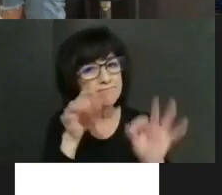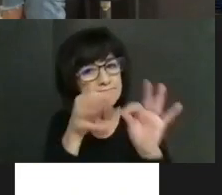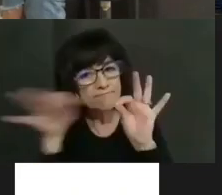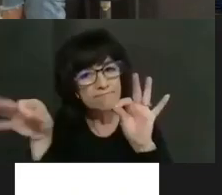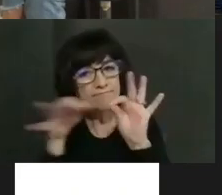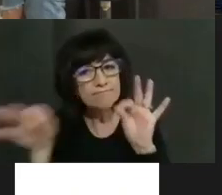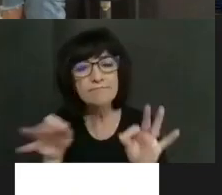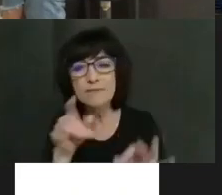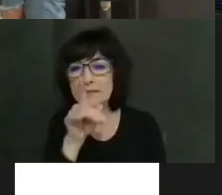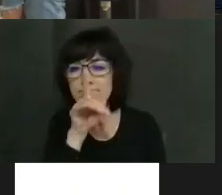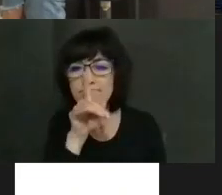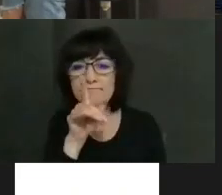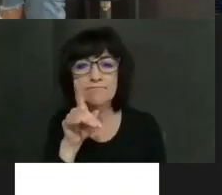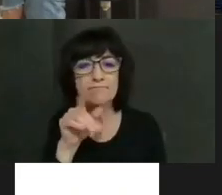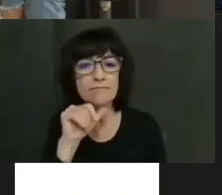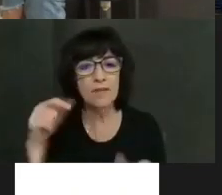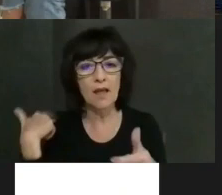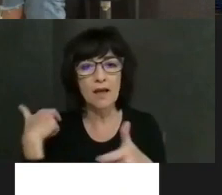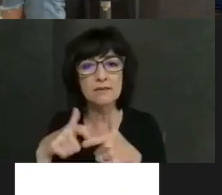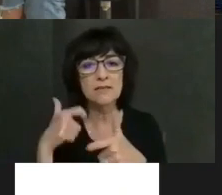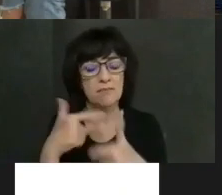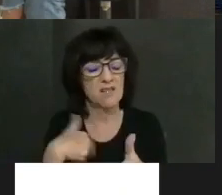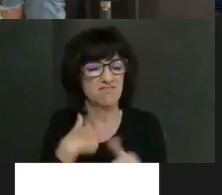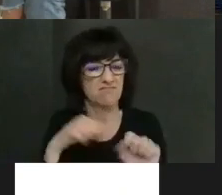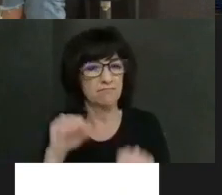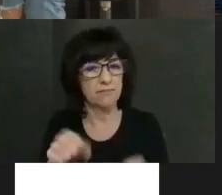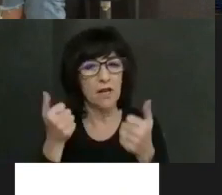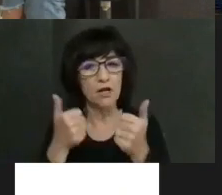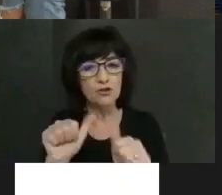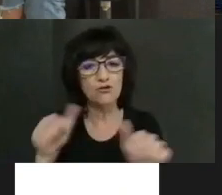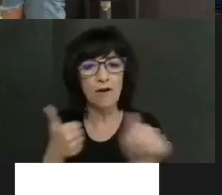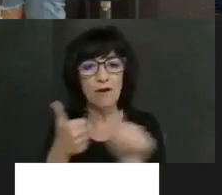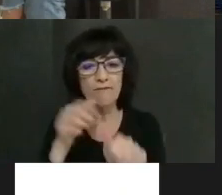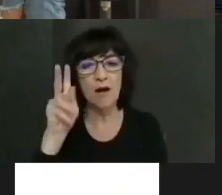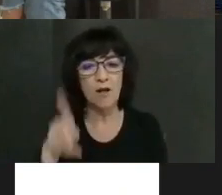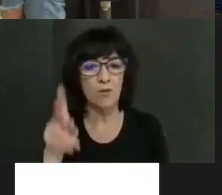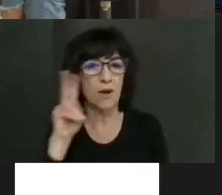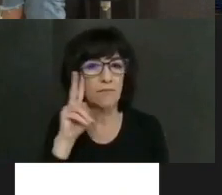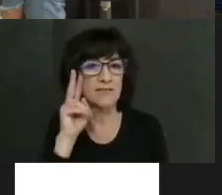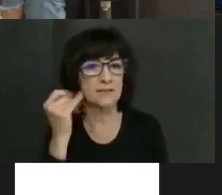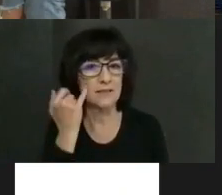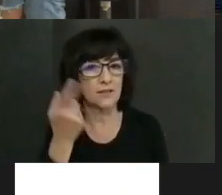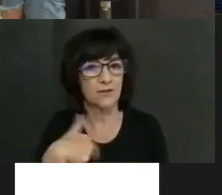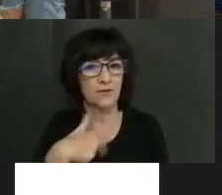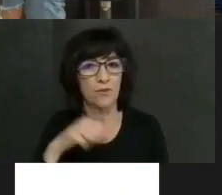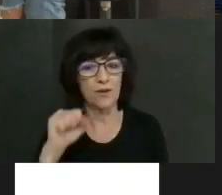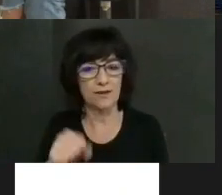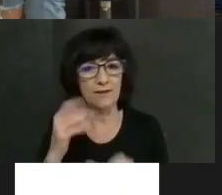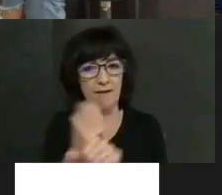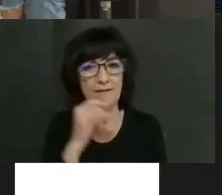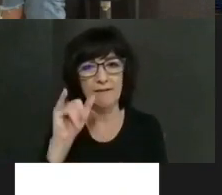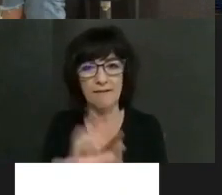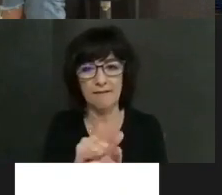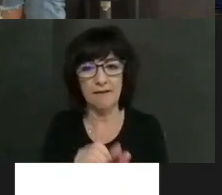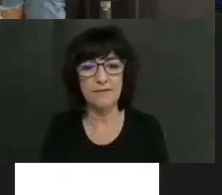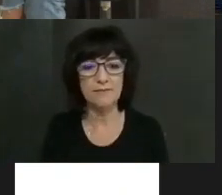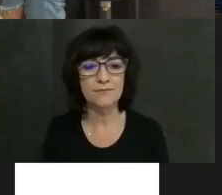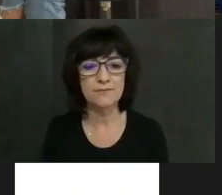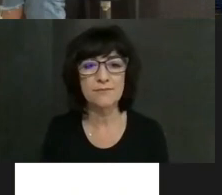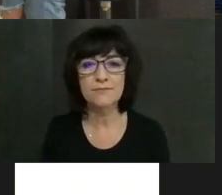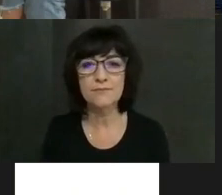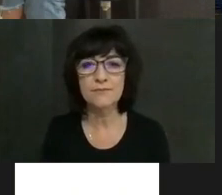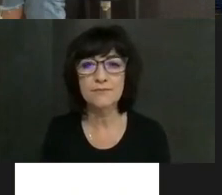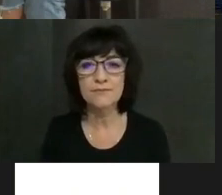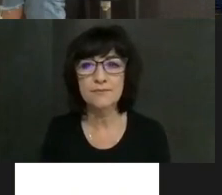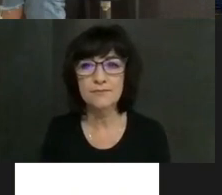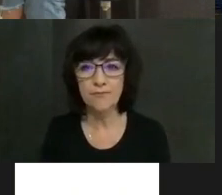That's something that we can try to follow up on and see if we can get. All right, thank you, Maria, for that question. And I will add